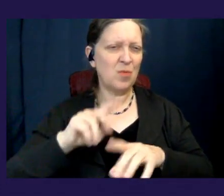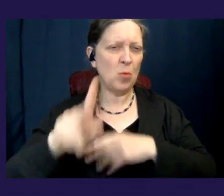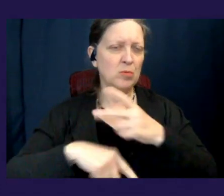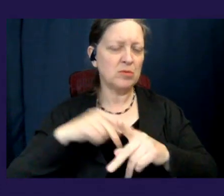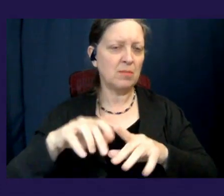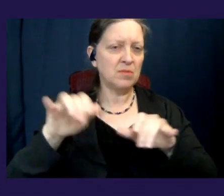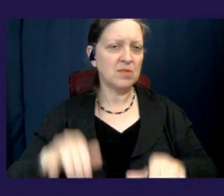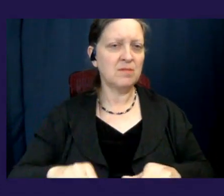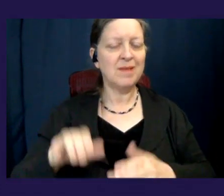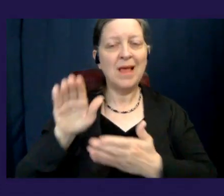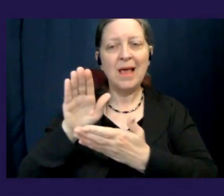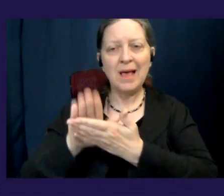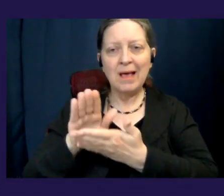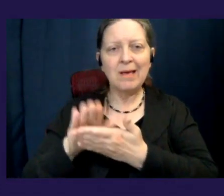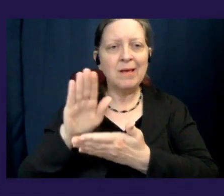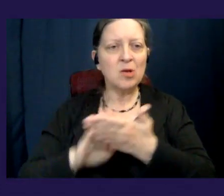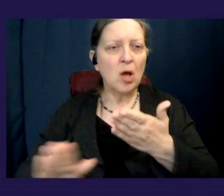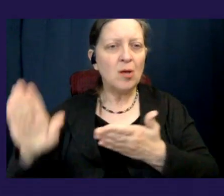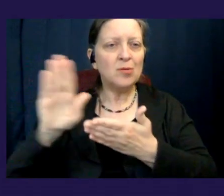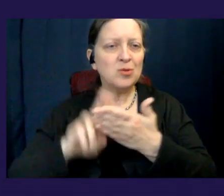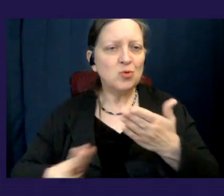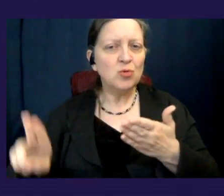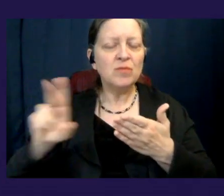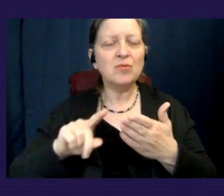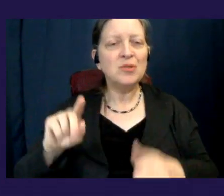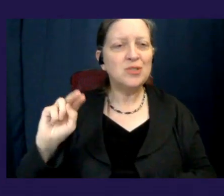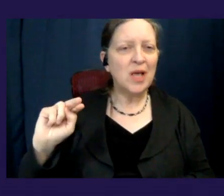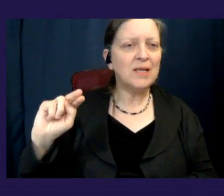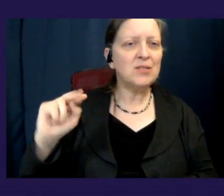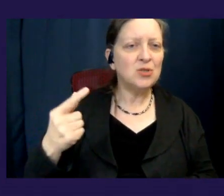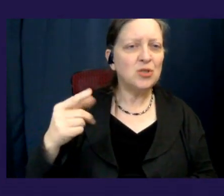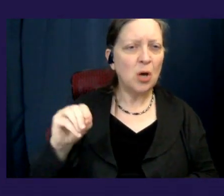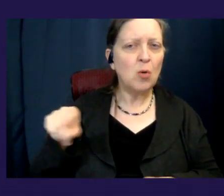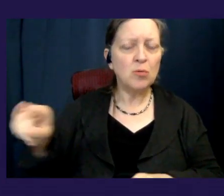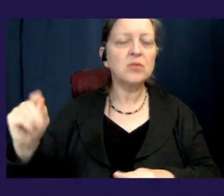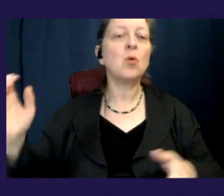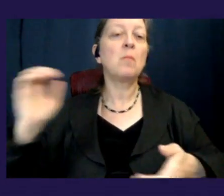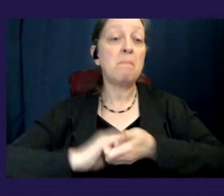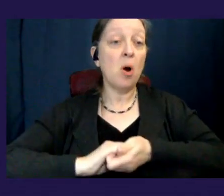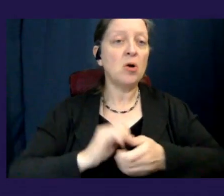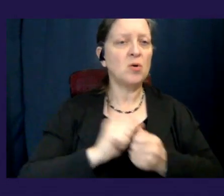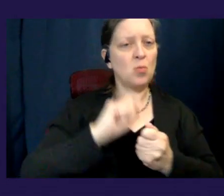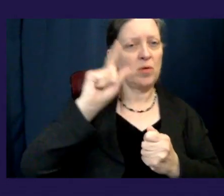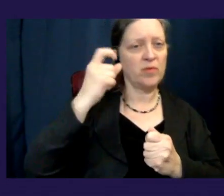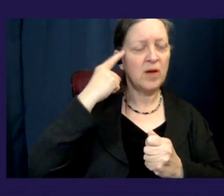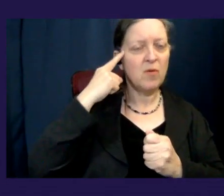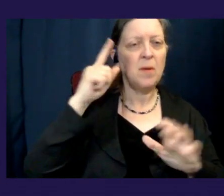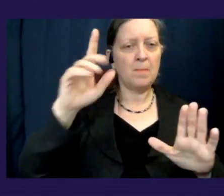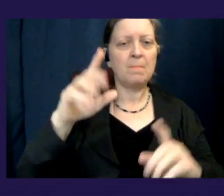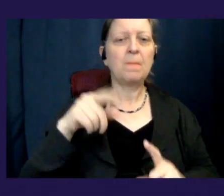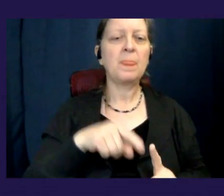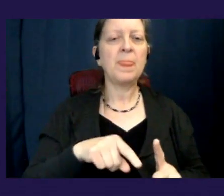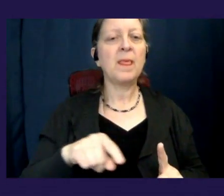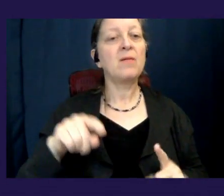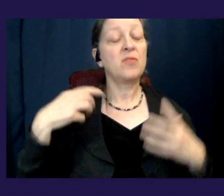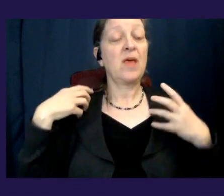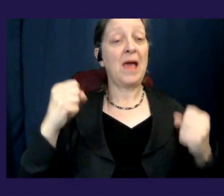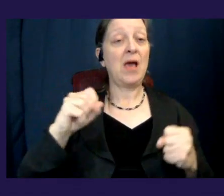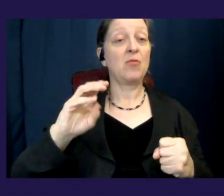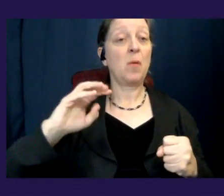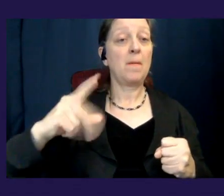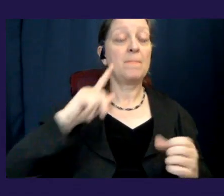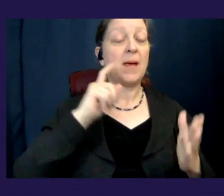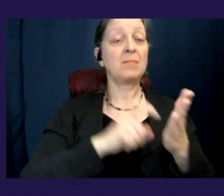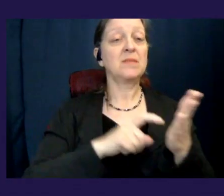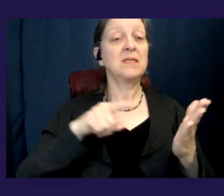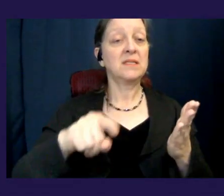with governments. And so a little bit of the punchline of this talk is while HealthMap detected the Ebola outbreak 9 days before